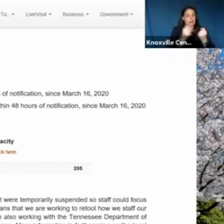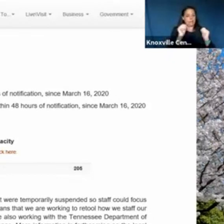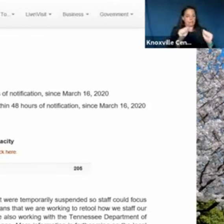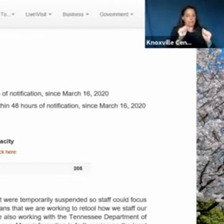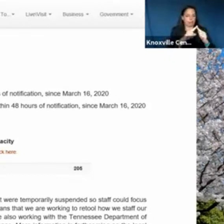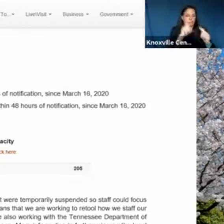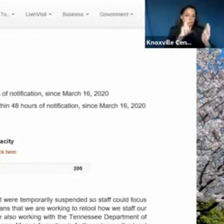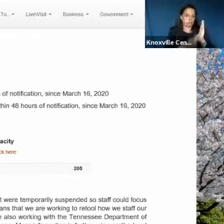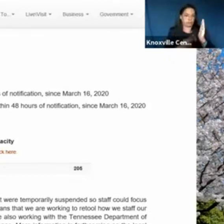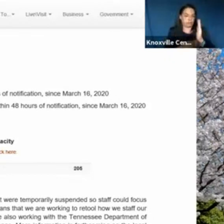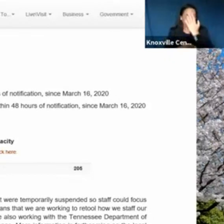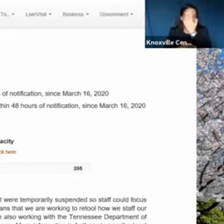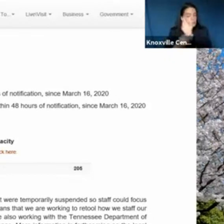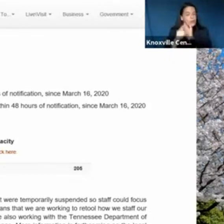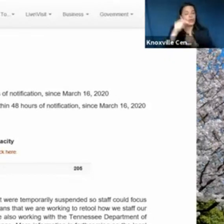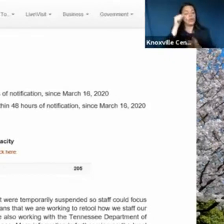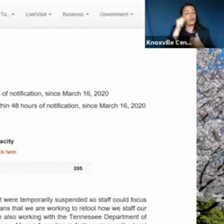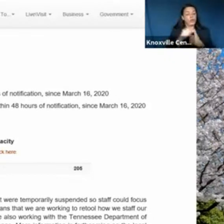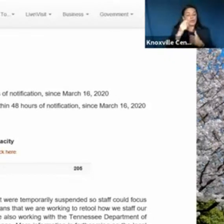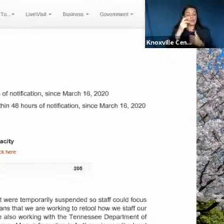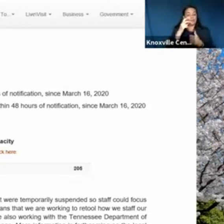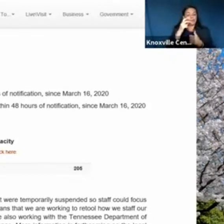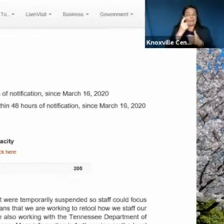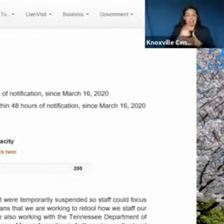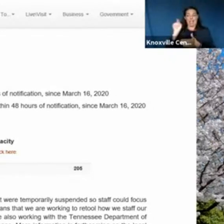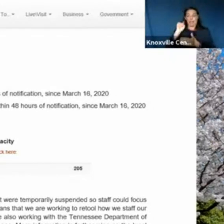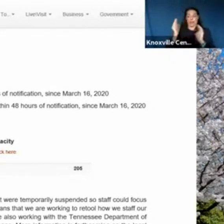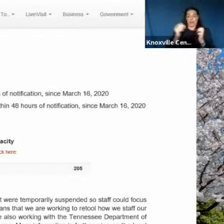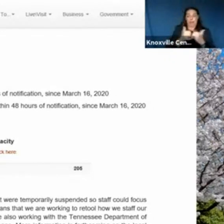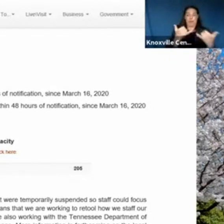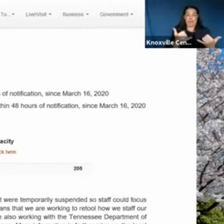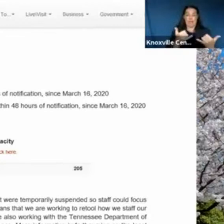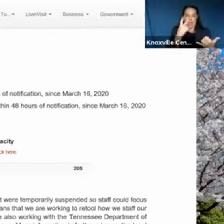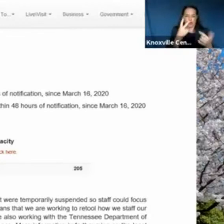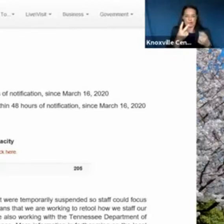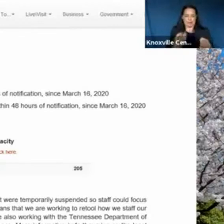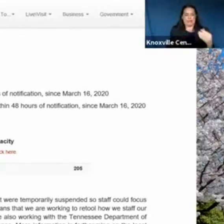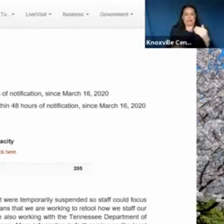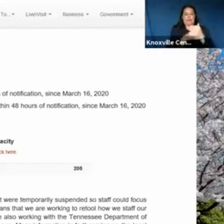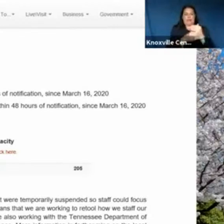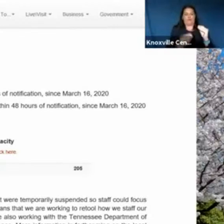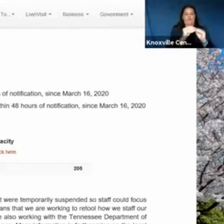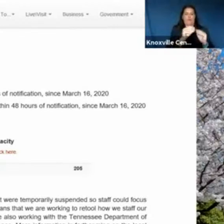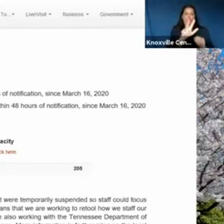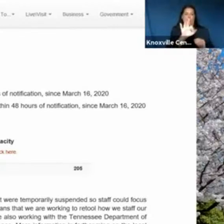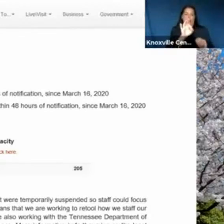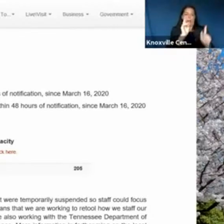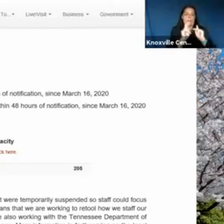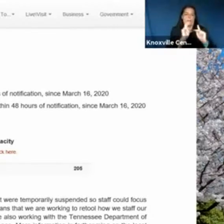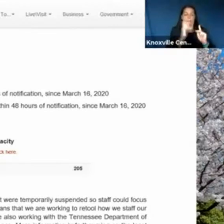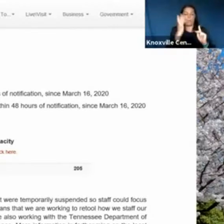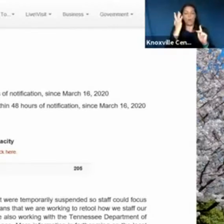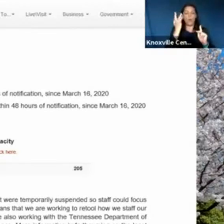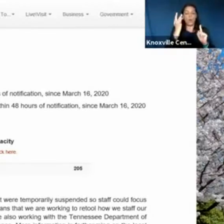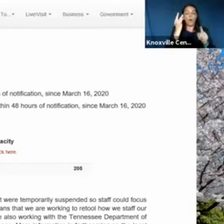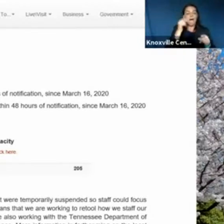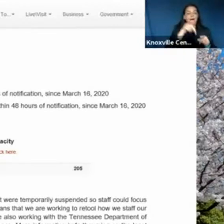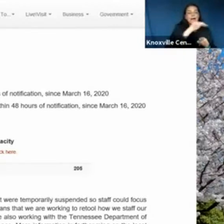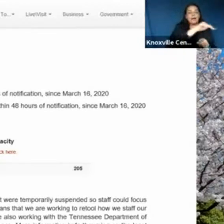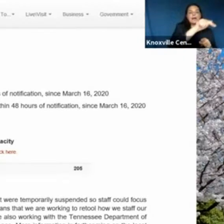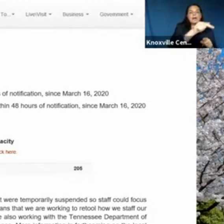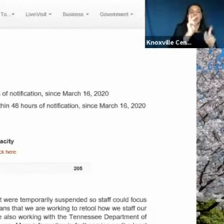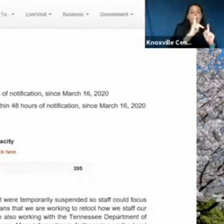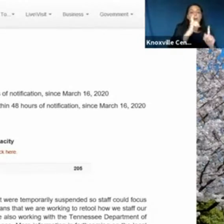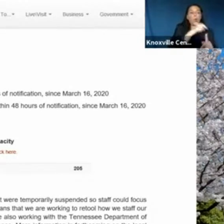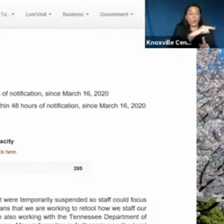39 people from this time last week. That comes as a result of cross-training more of our team members so they are well equipped to